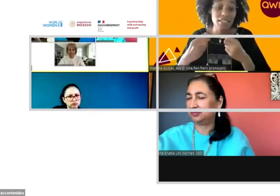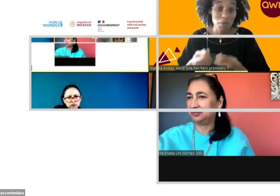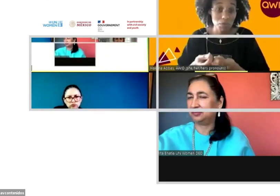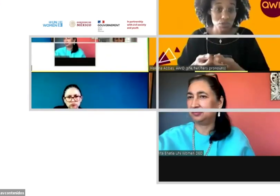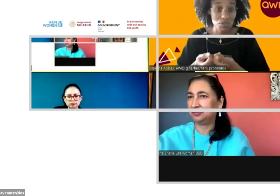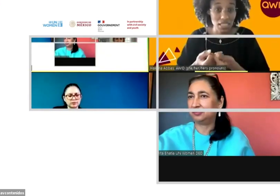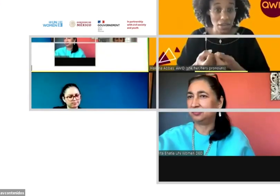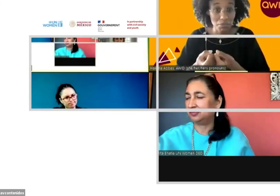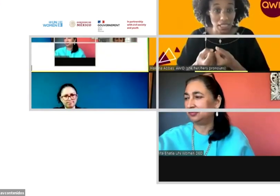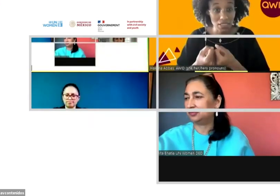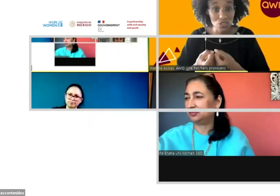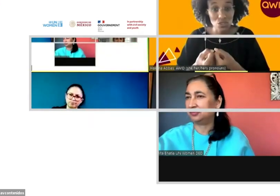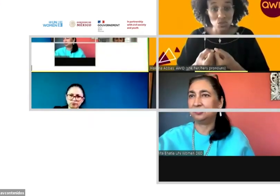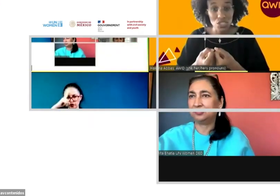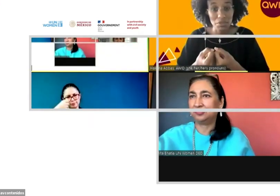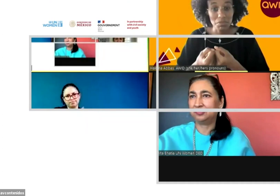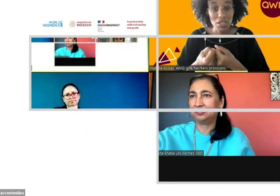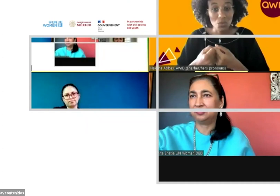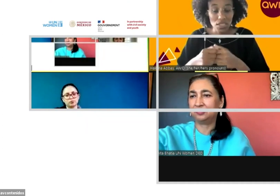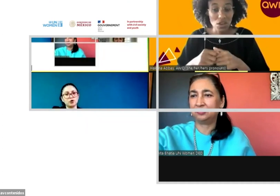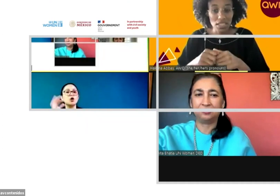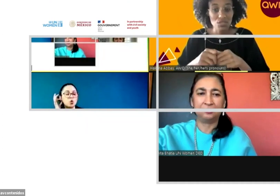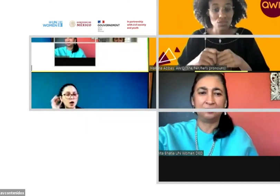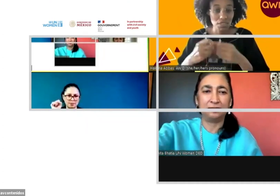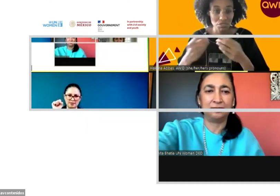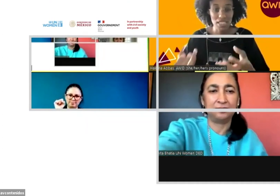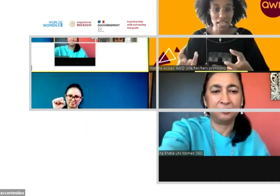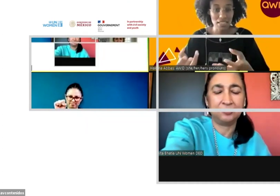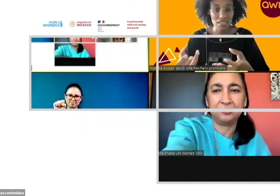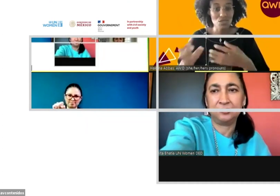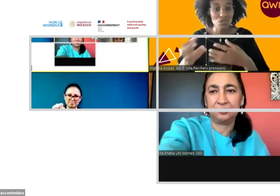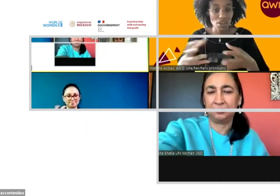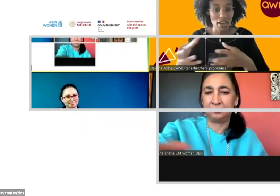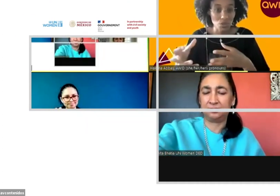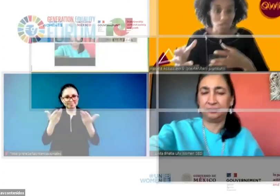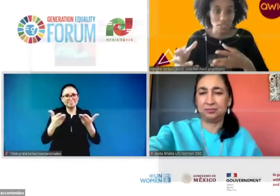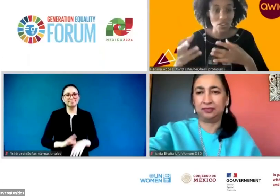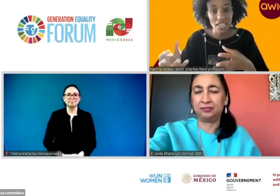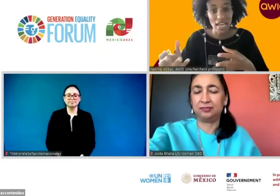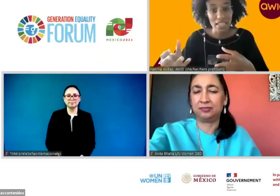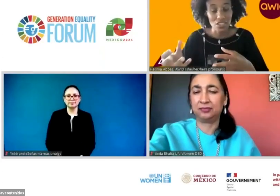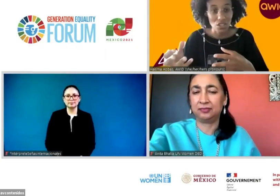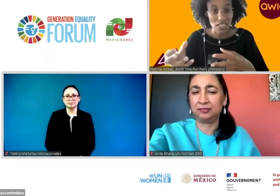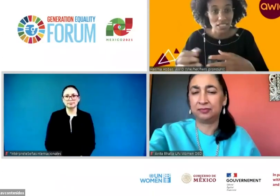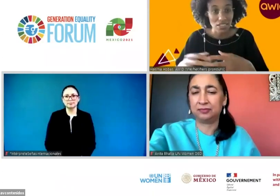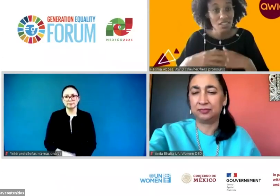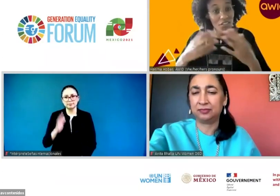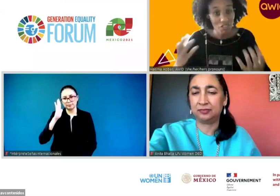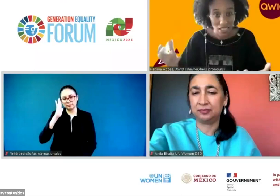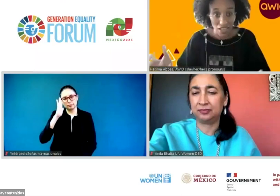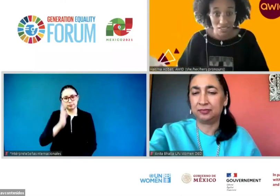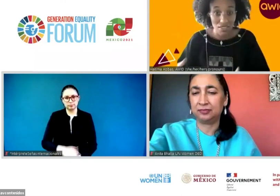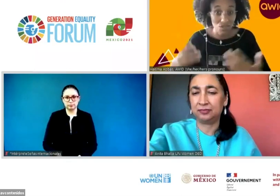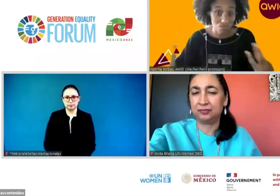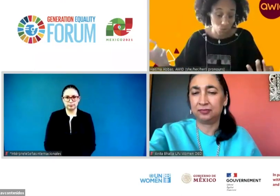a member of the Count Me In Consortium with colleagues from different sectors from around the world on the Action Coalition for the